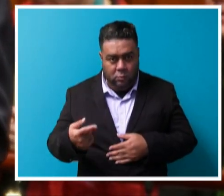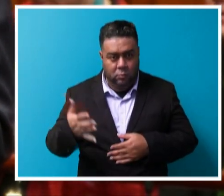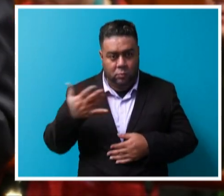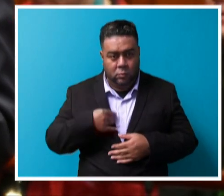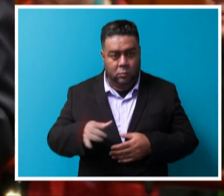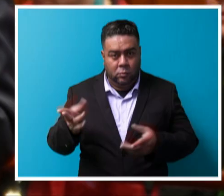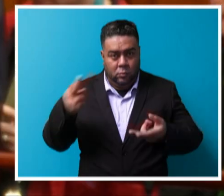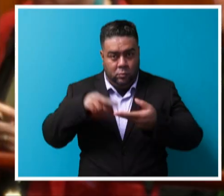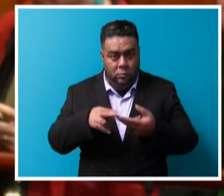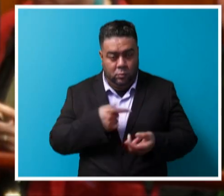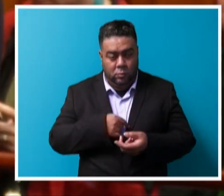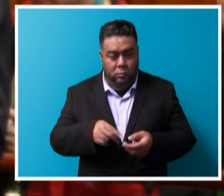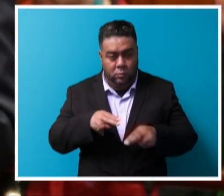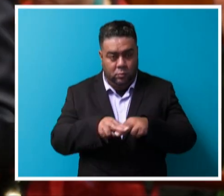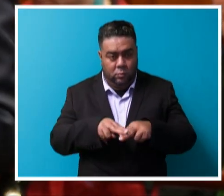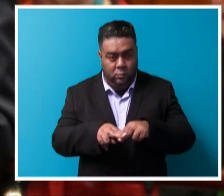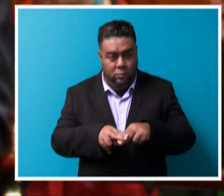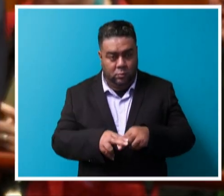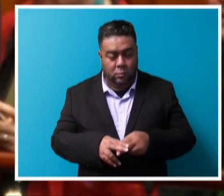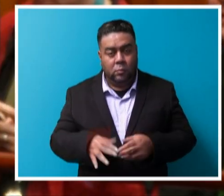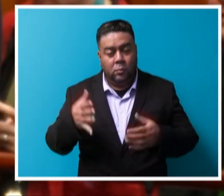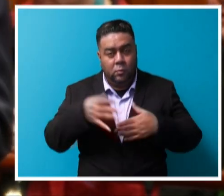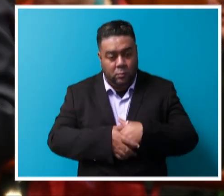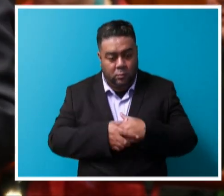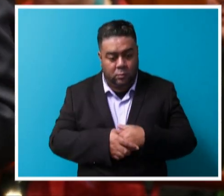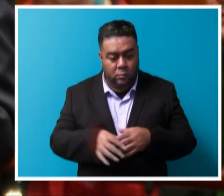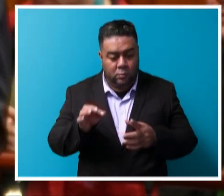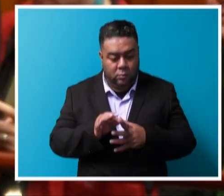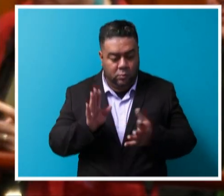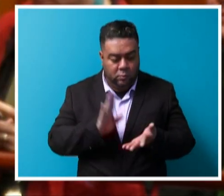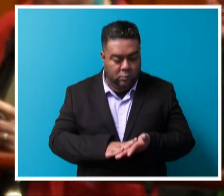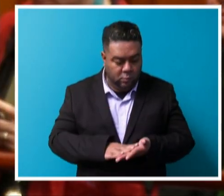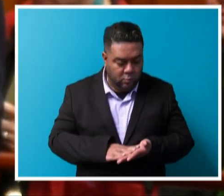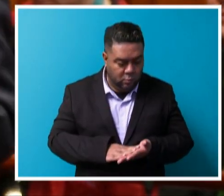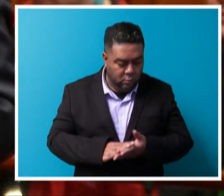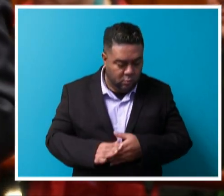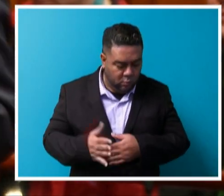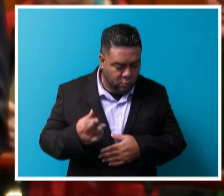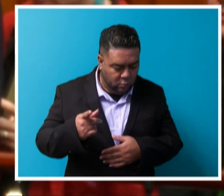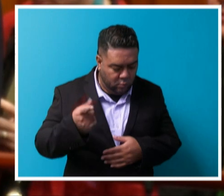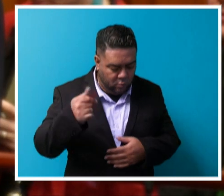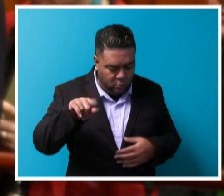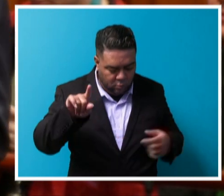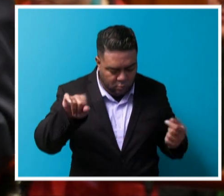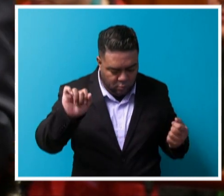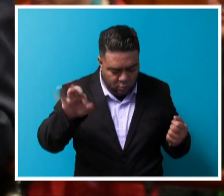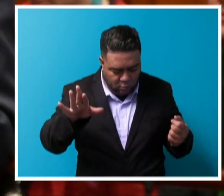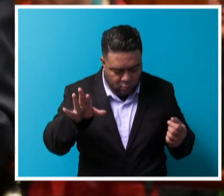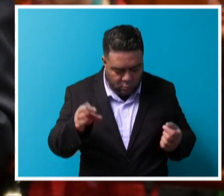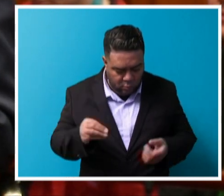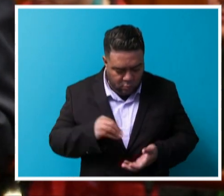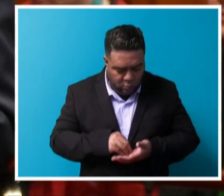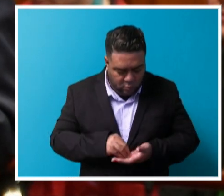I congratulate the Honorable Prime Minister, Honorable Sitiveni Lingmamanda Rambuka, for his steadfast